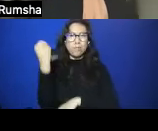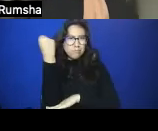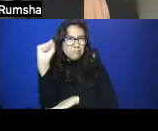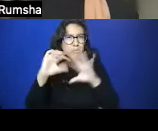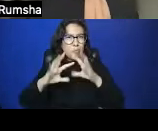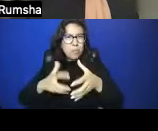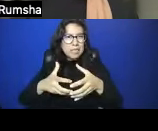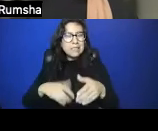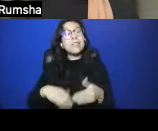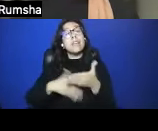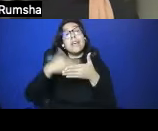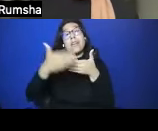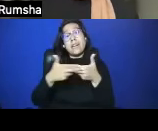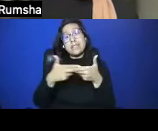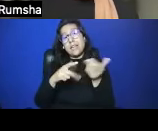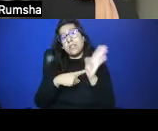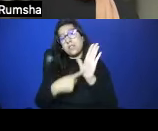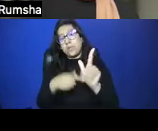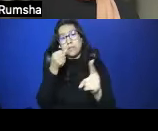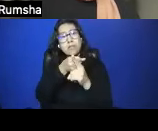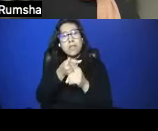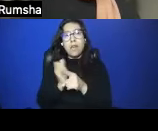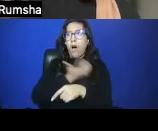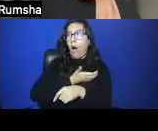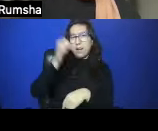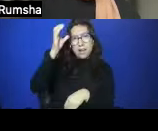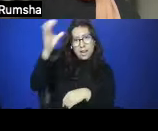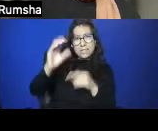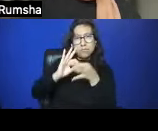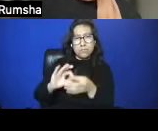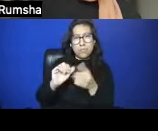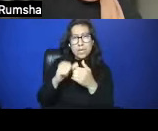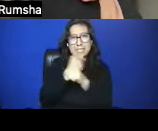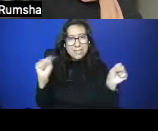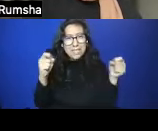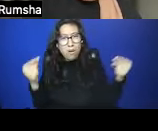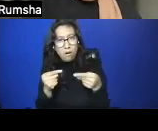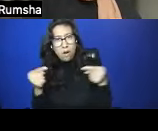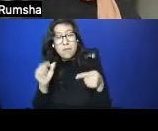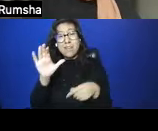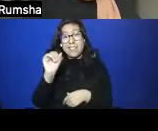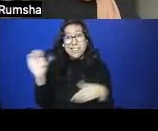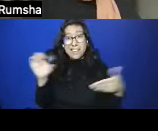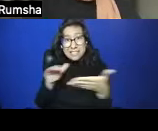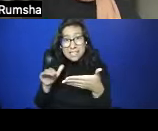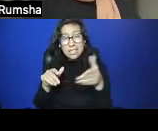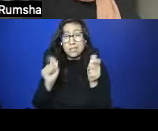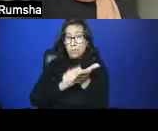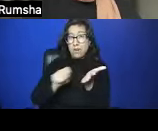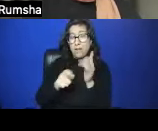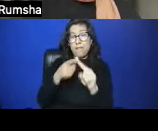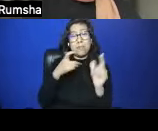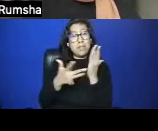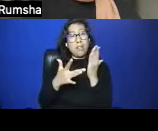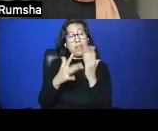how propaganda affects perceptions of safety and harm. The case studies in this project that were written by the Technology and